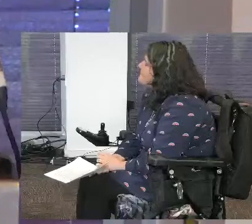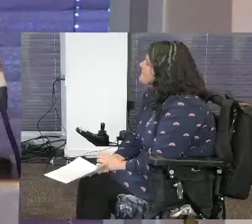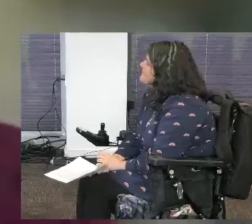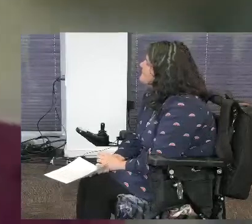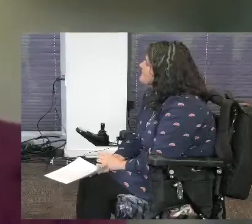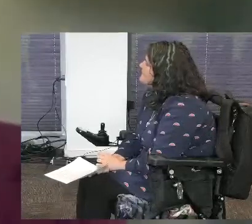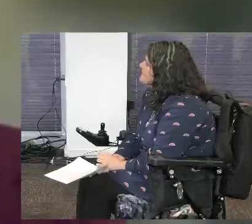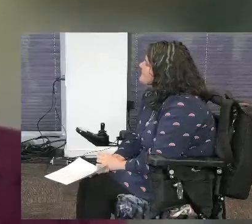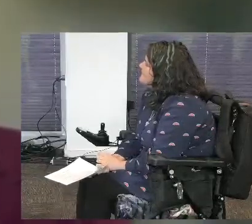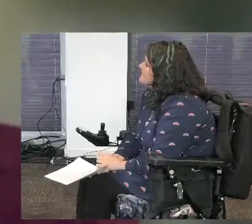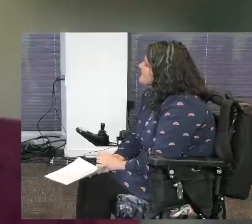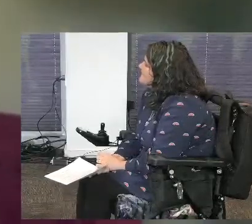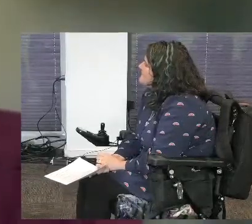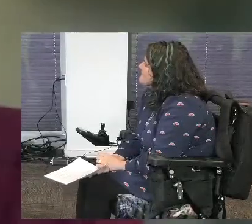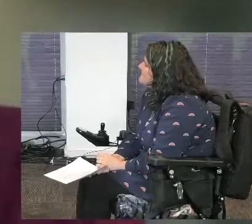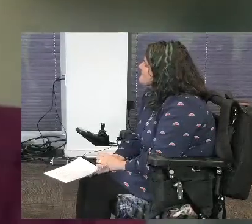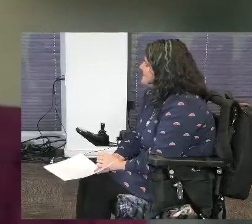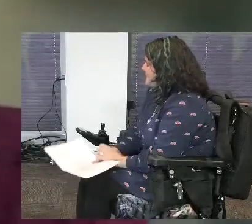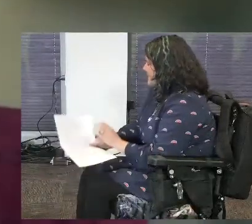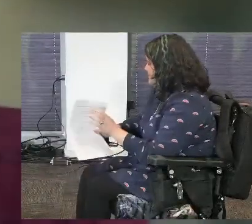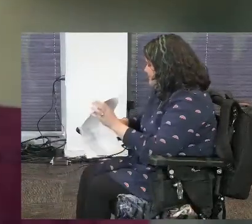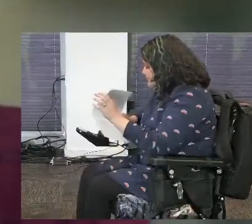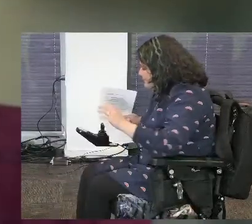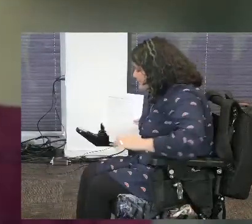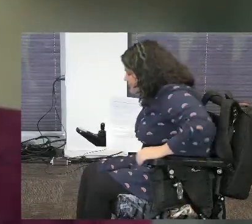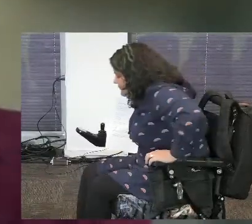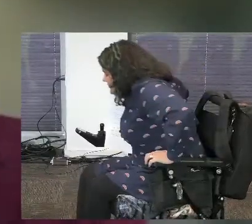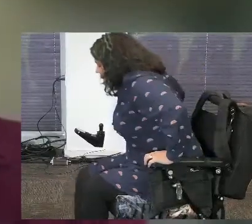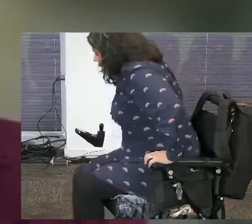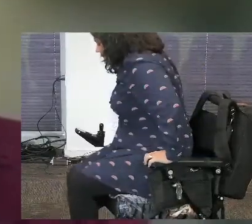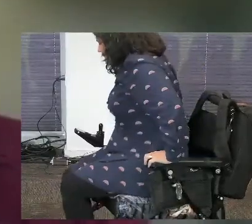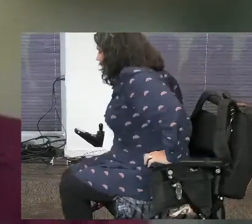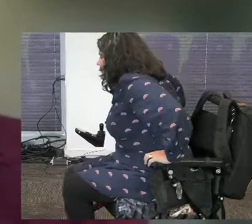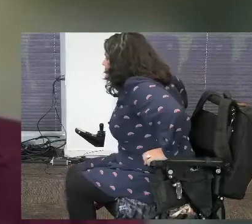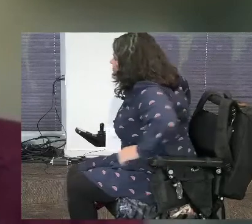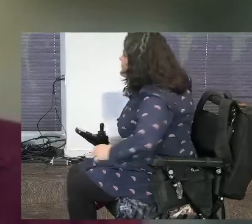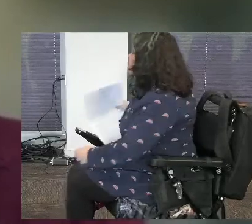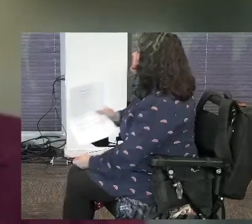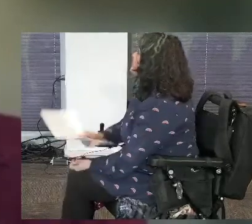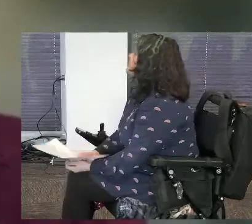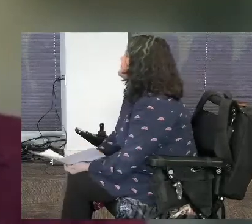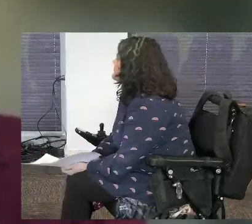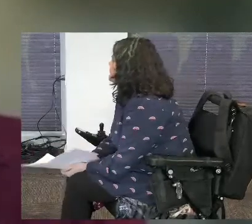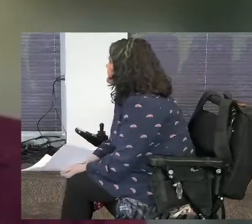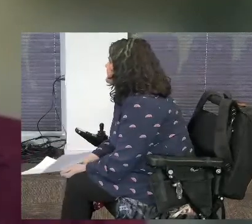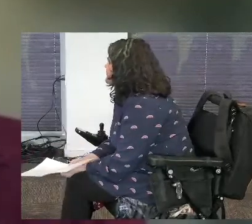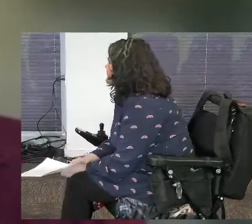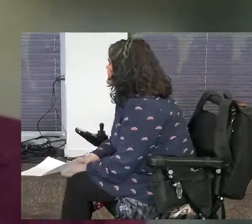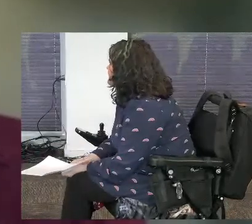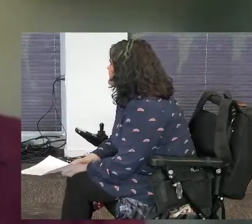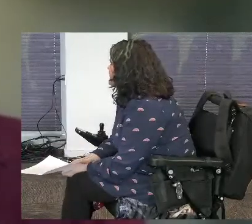Contock, and I am a public appointee and a therapist and writer, and I sit on boards across health and social